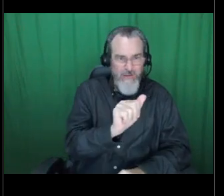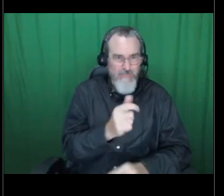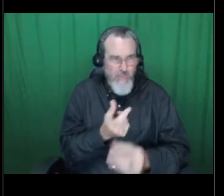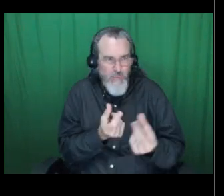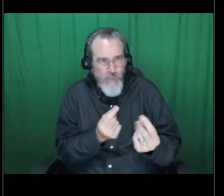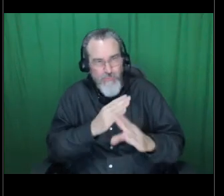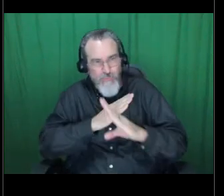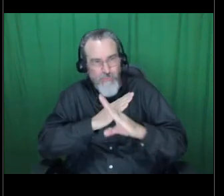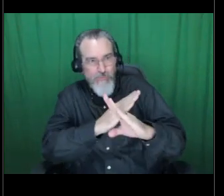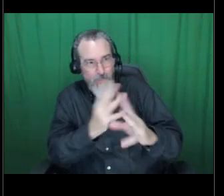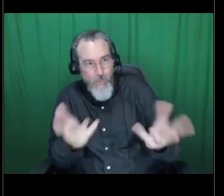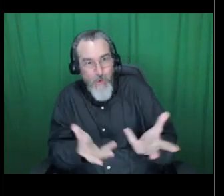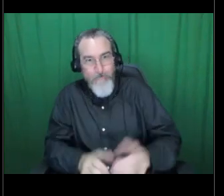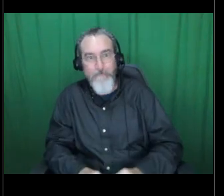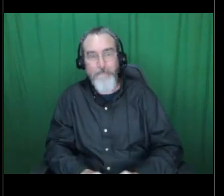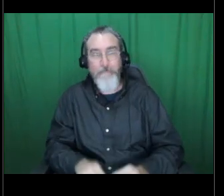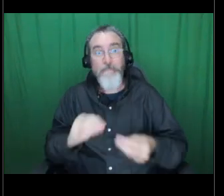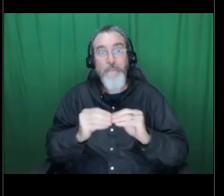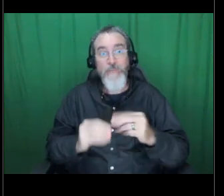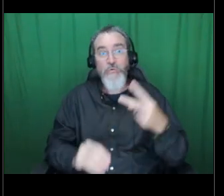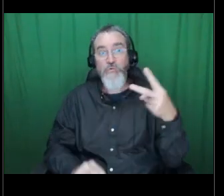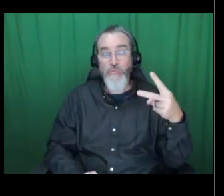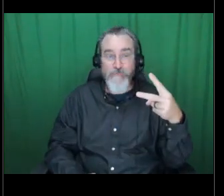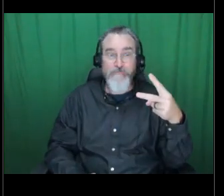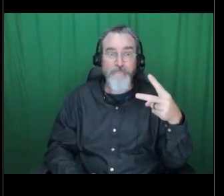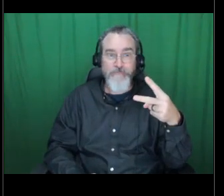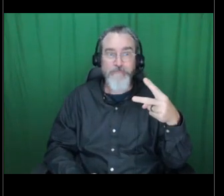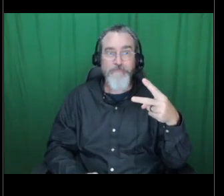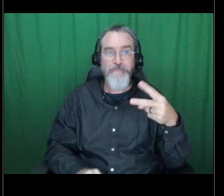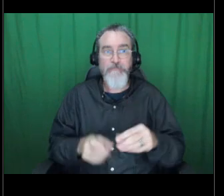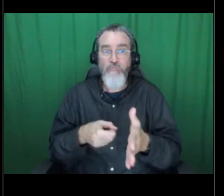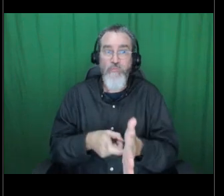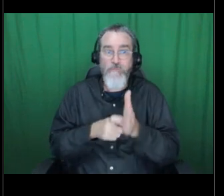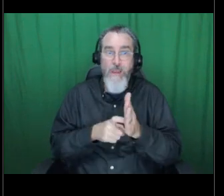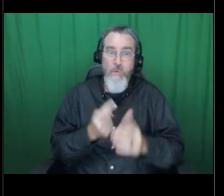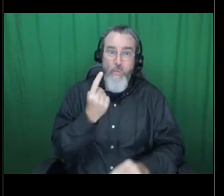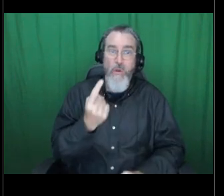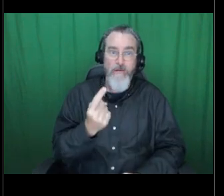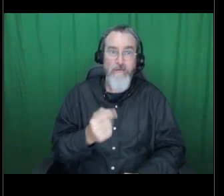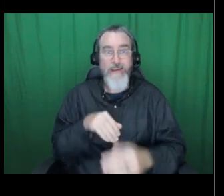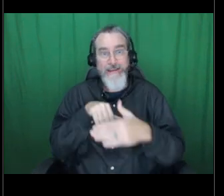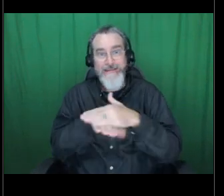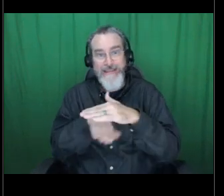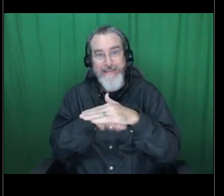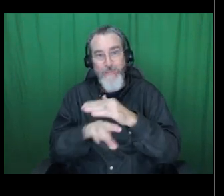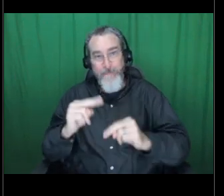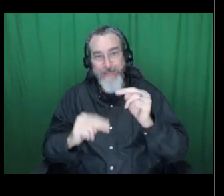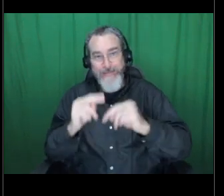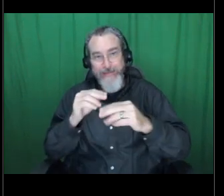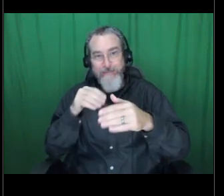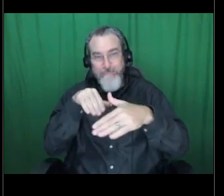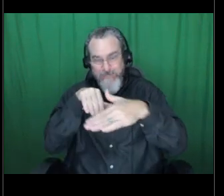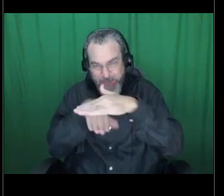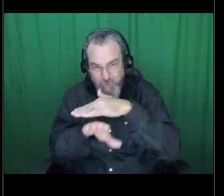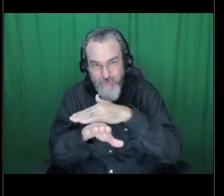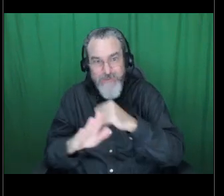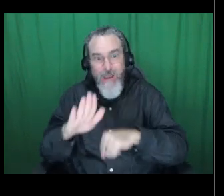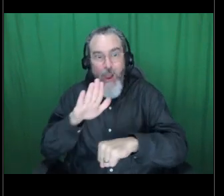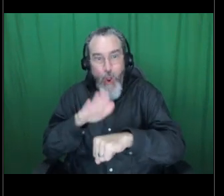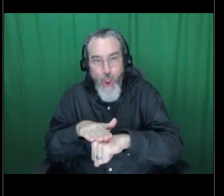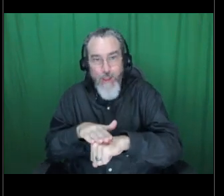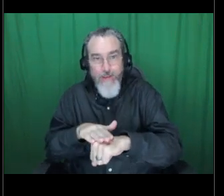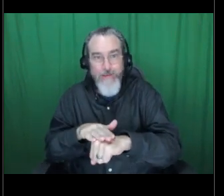Topic 2, Requirement 1, accessible building entrance on an accessible route.